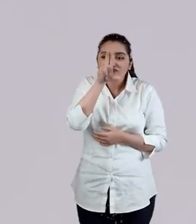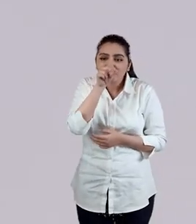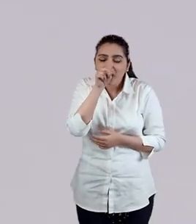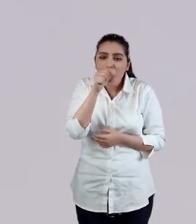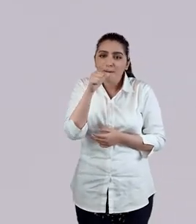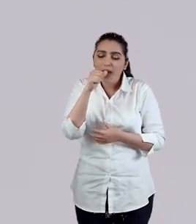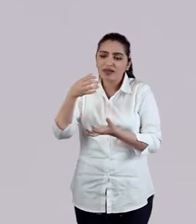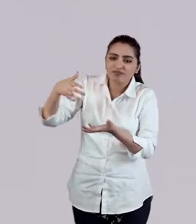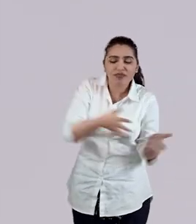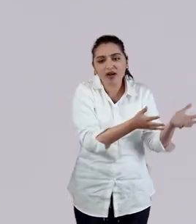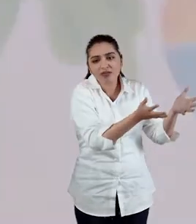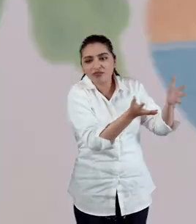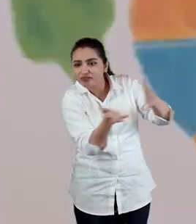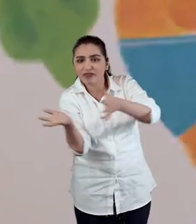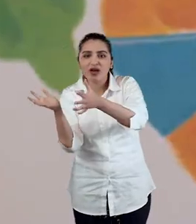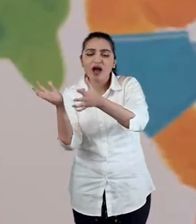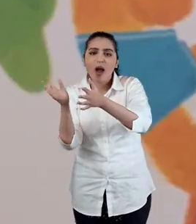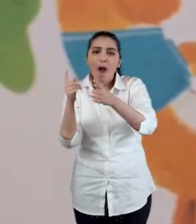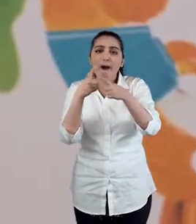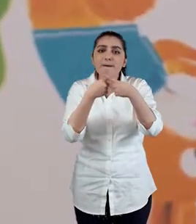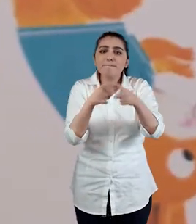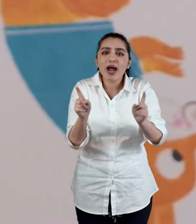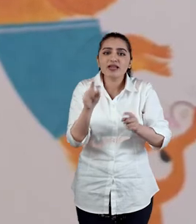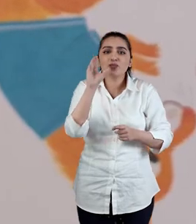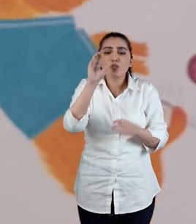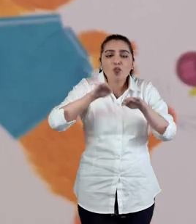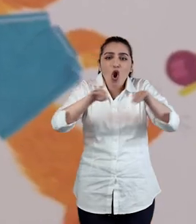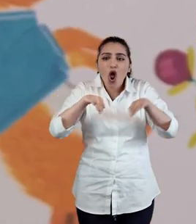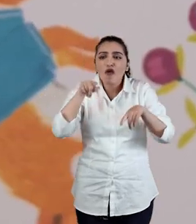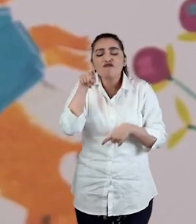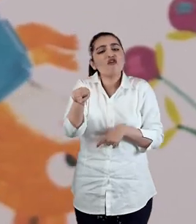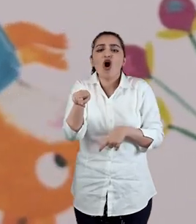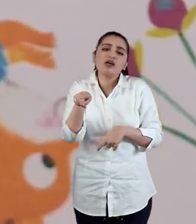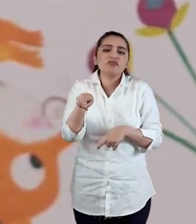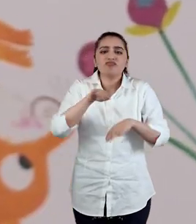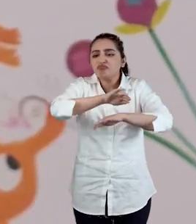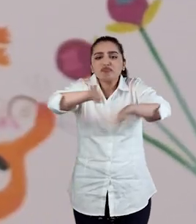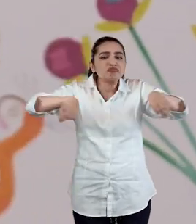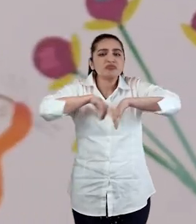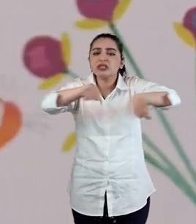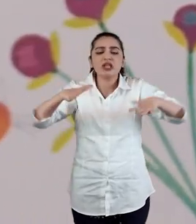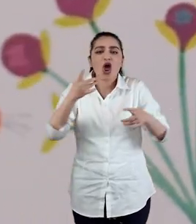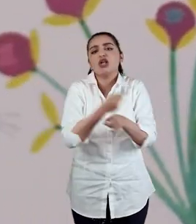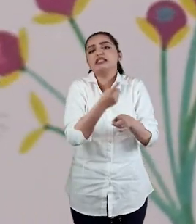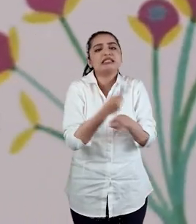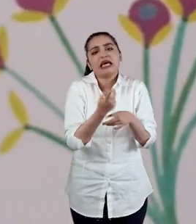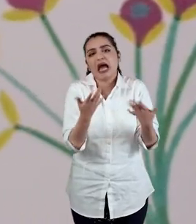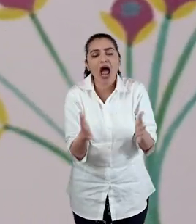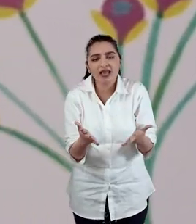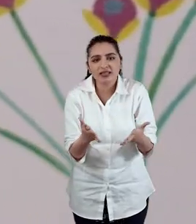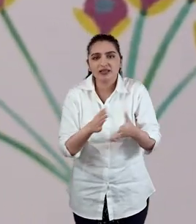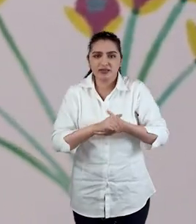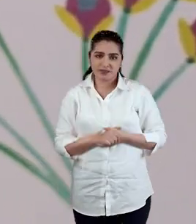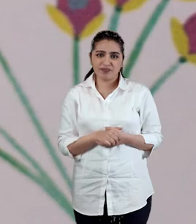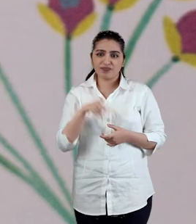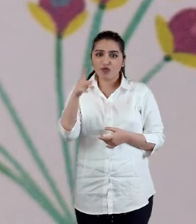saw grasshopper leap and squirrel climb high. I wish I could do that, she said with